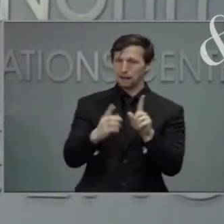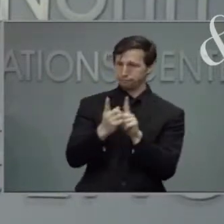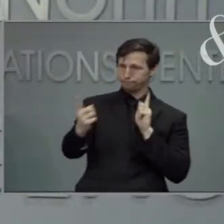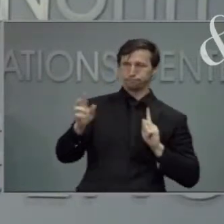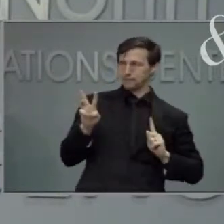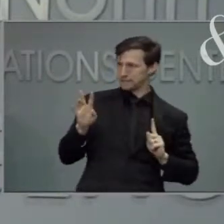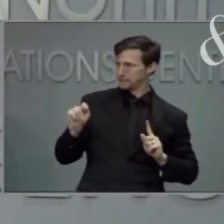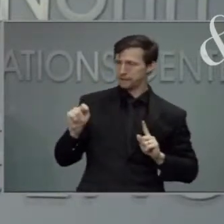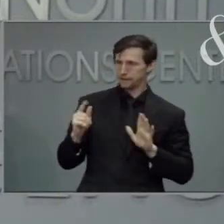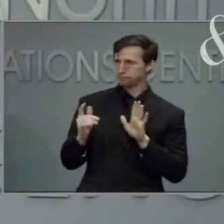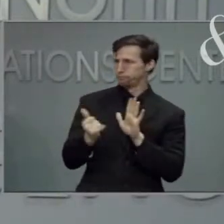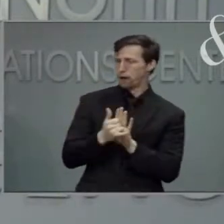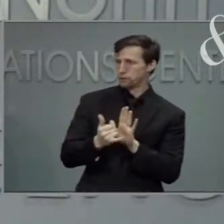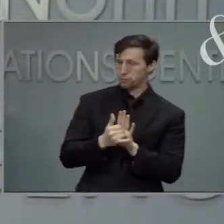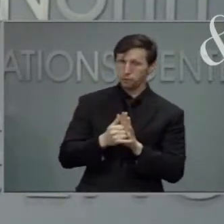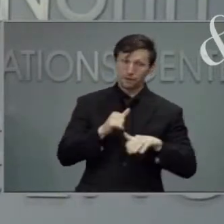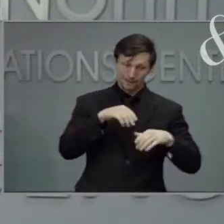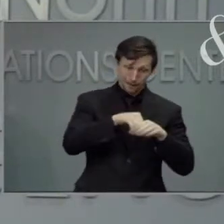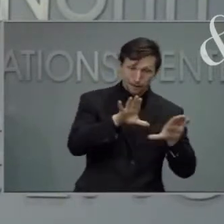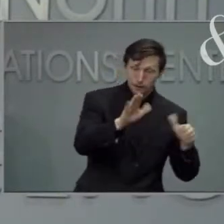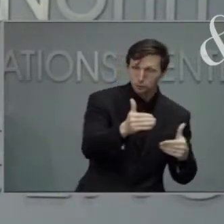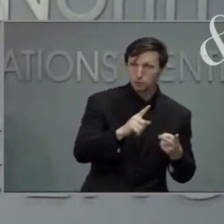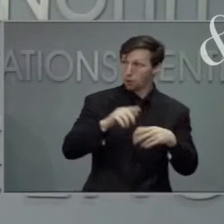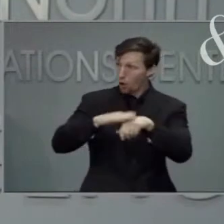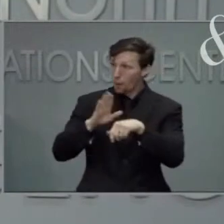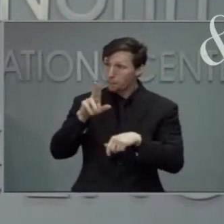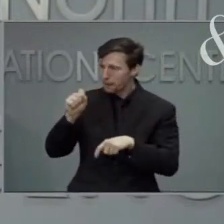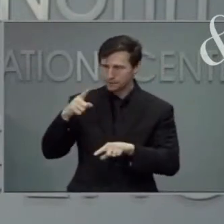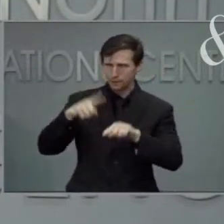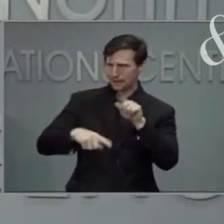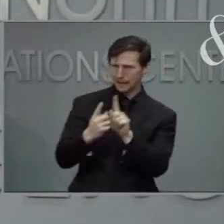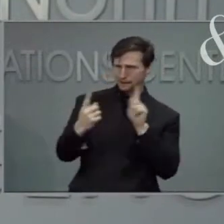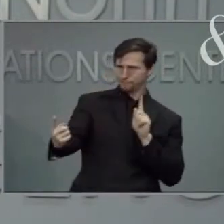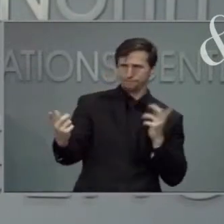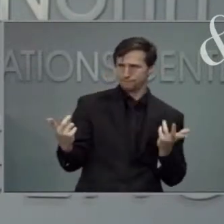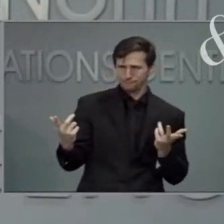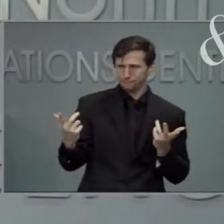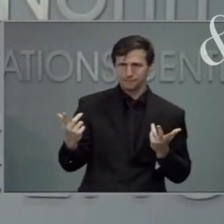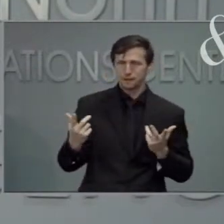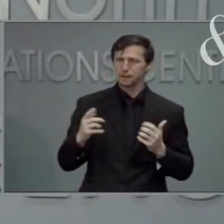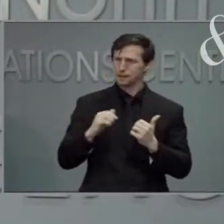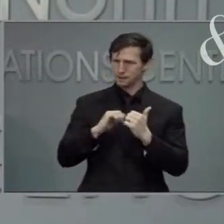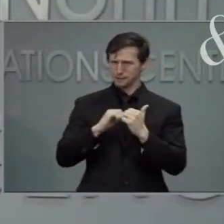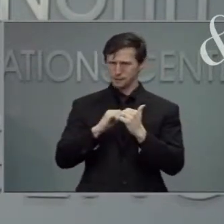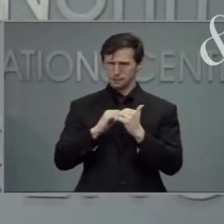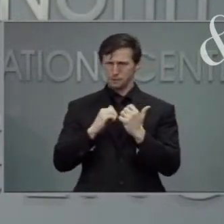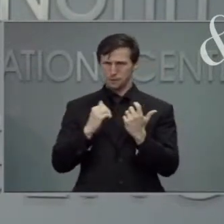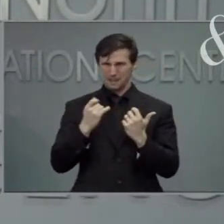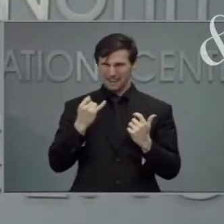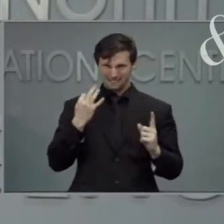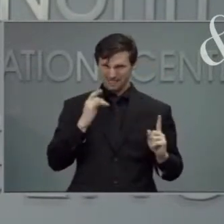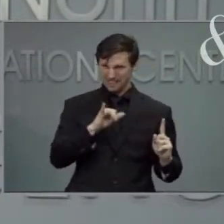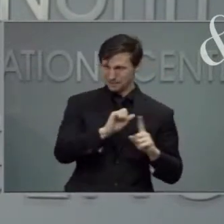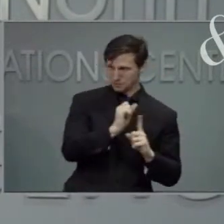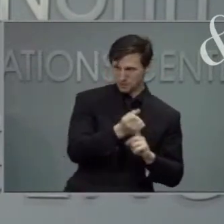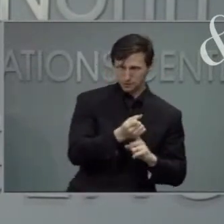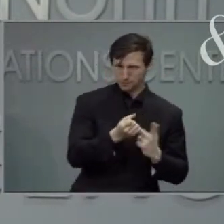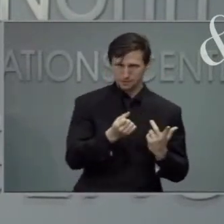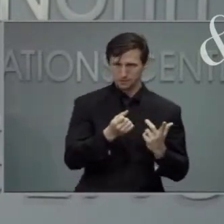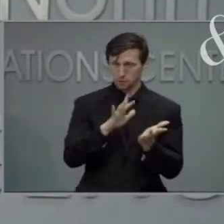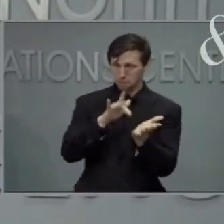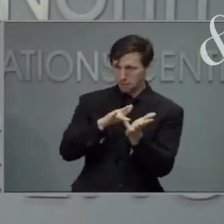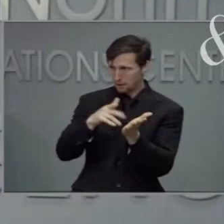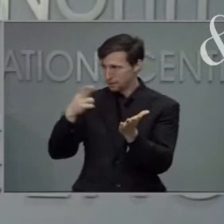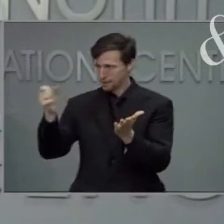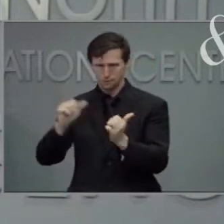you see all 115 school systems in North Carolina going back with caveats like this for middle and high